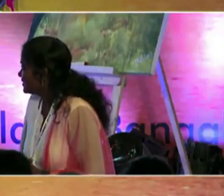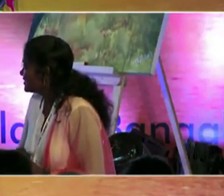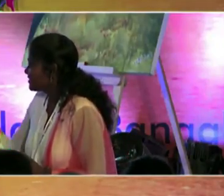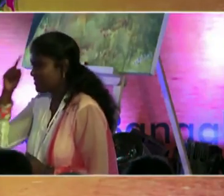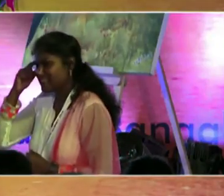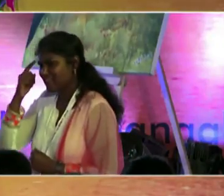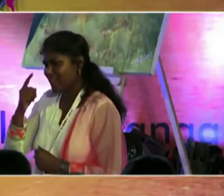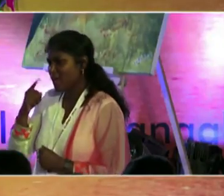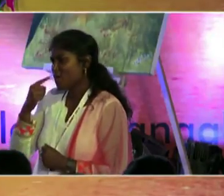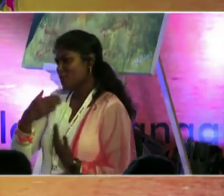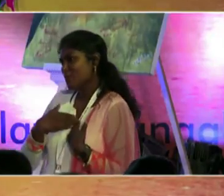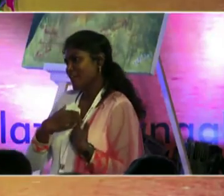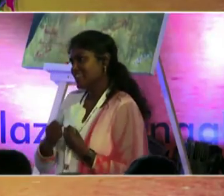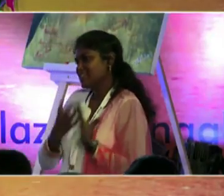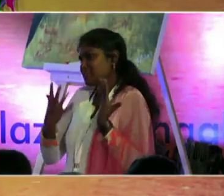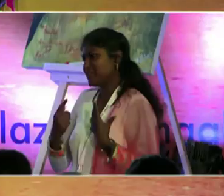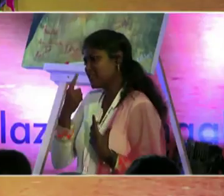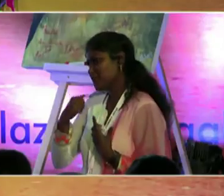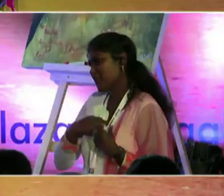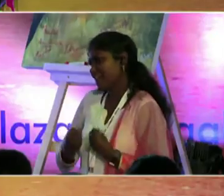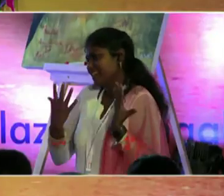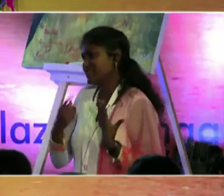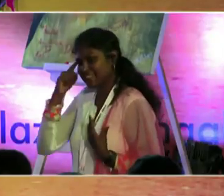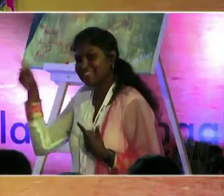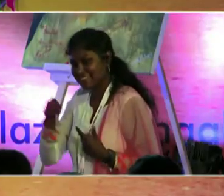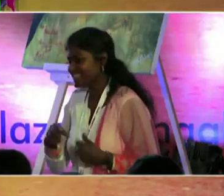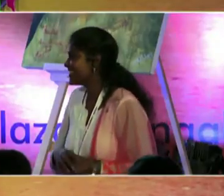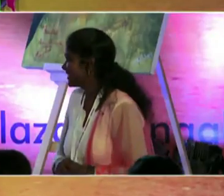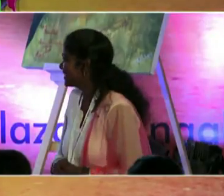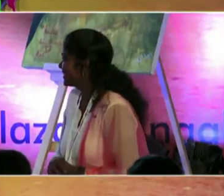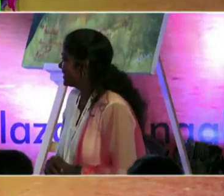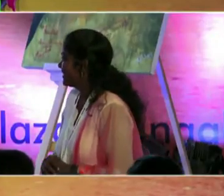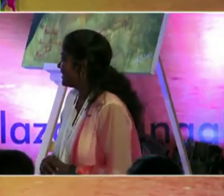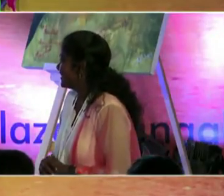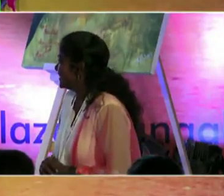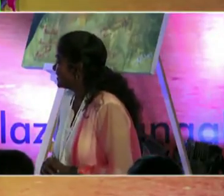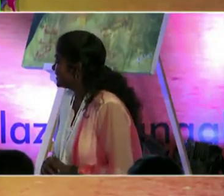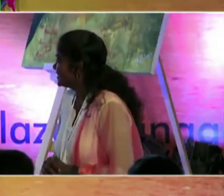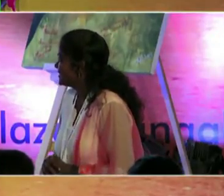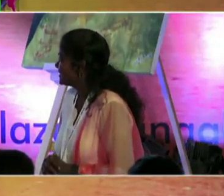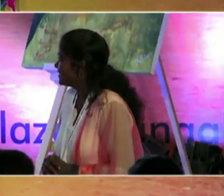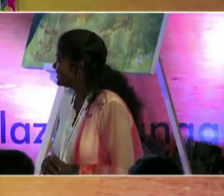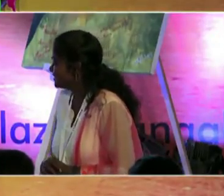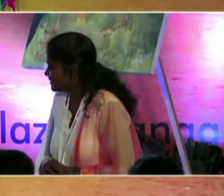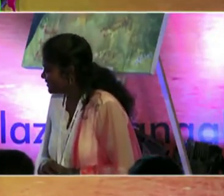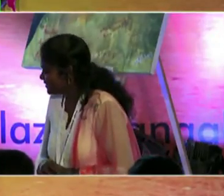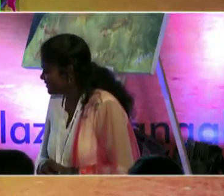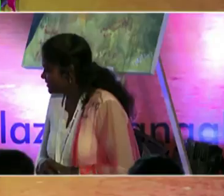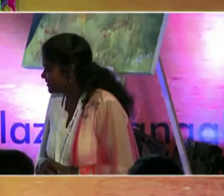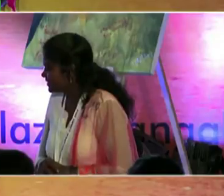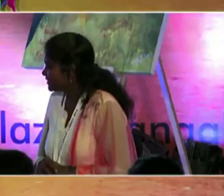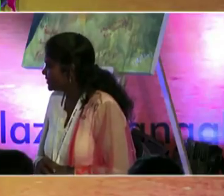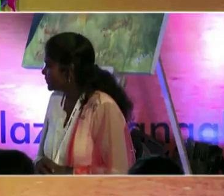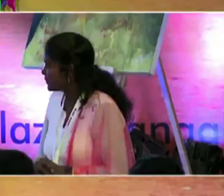my inspiration, I think I have not let their painstaking efforts go